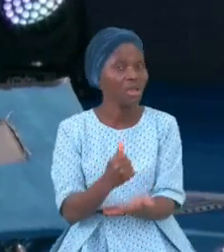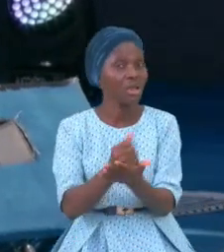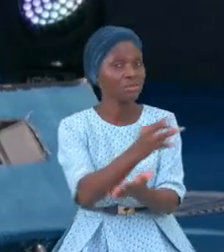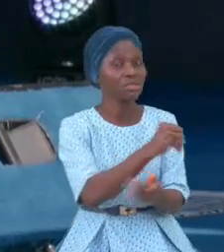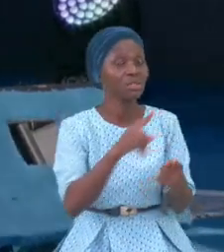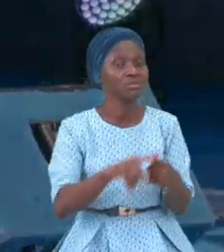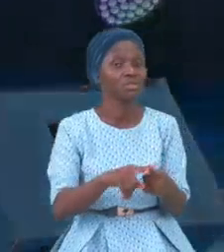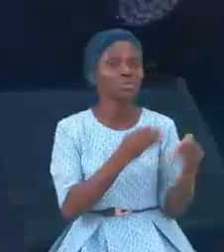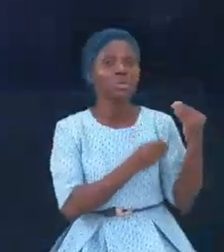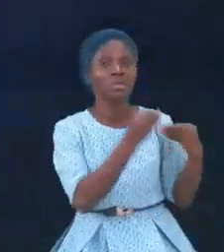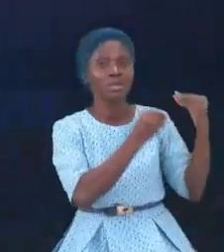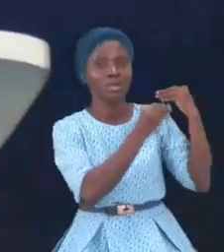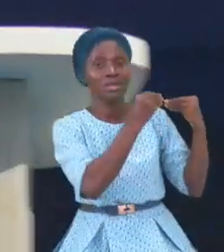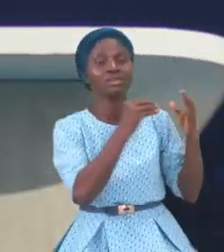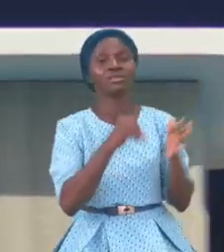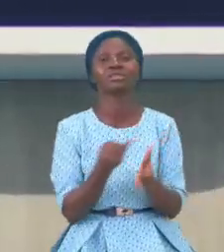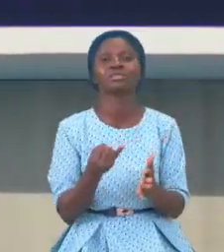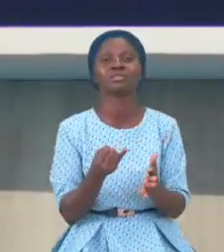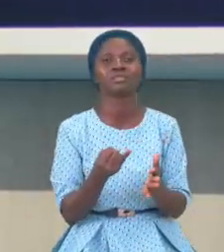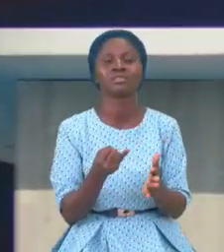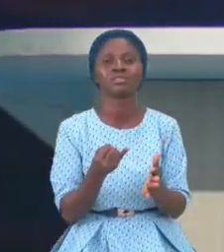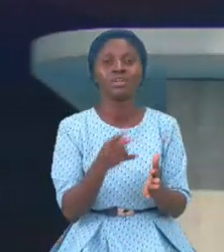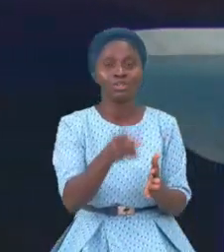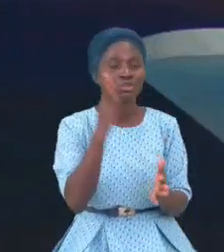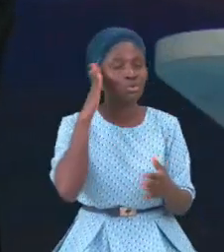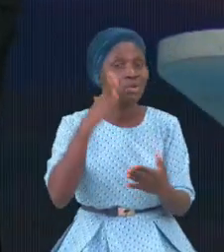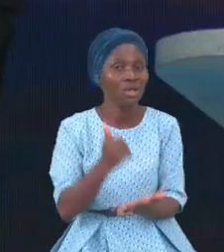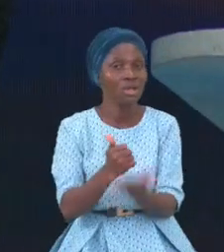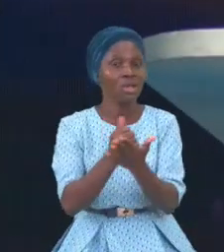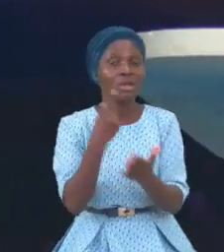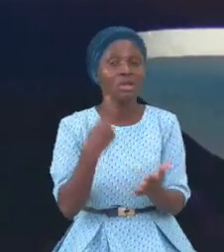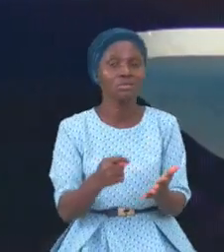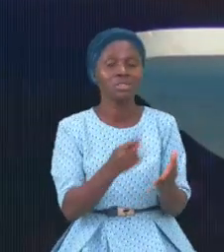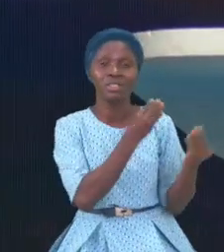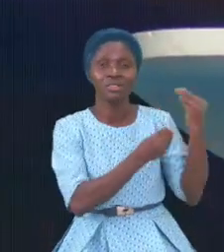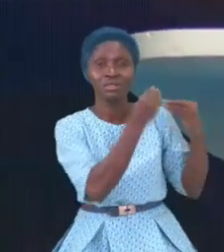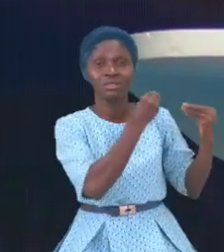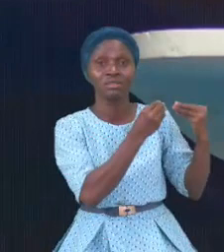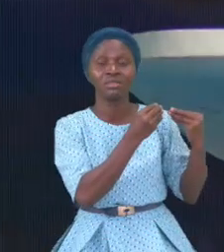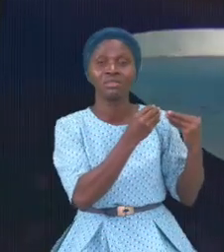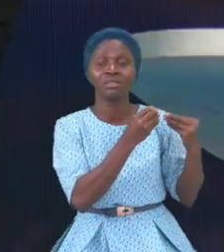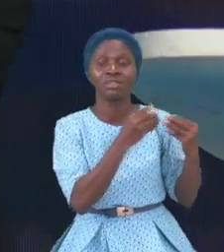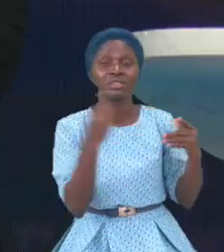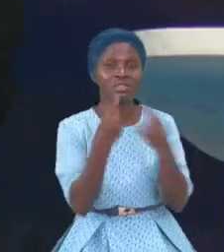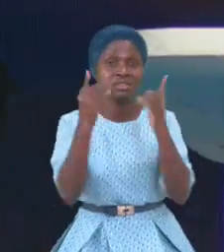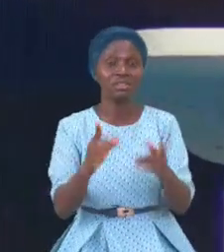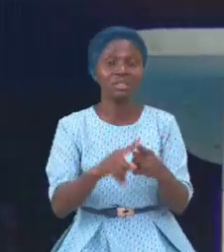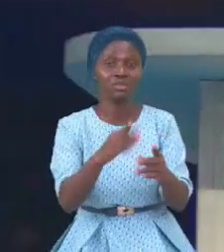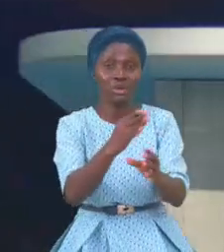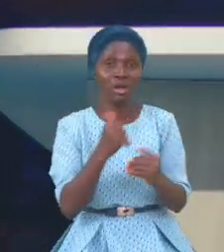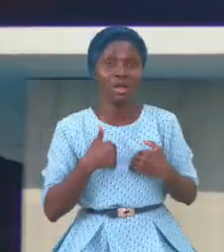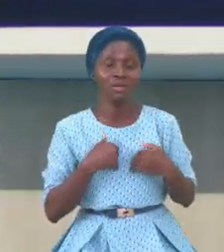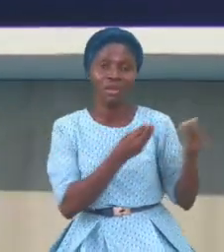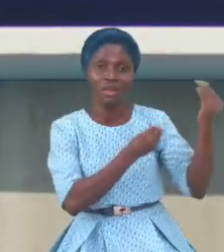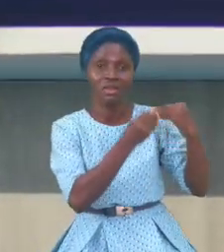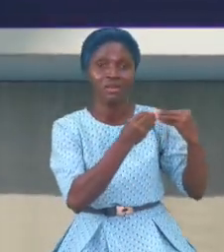cause them, the sinners, to inherit salvation. That shall cause them, the saved, to have sanctification. That shall